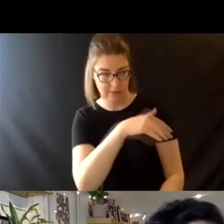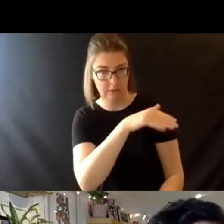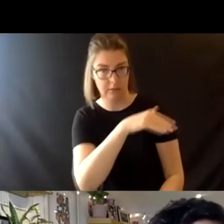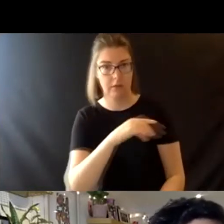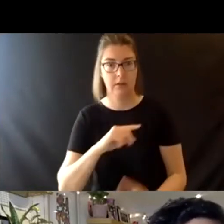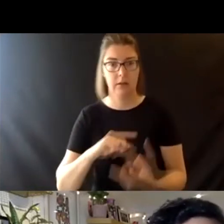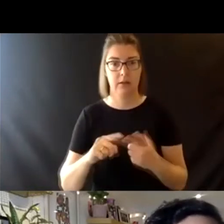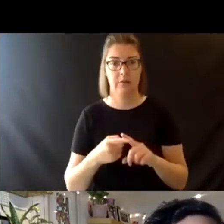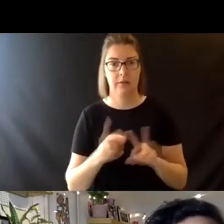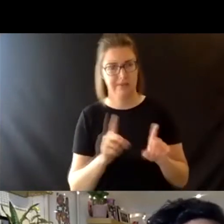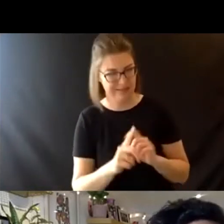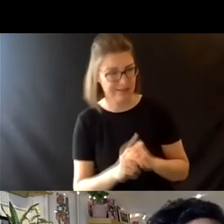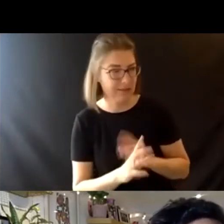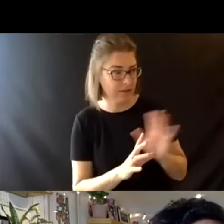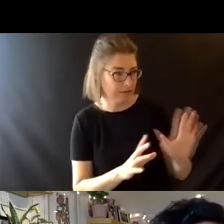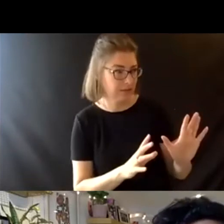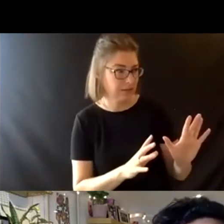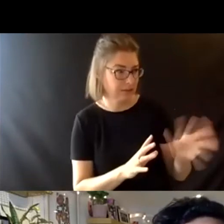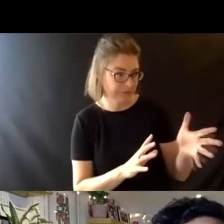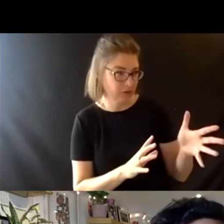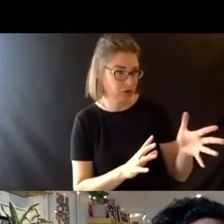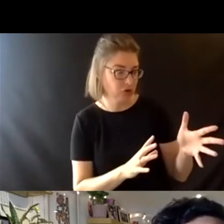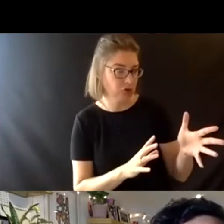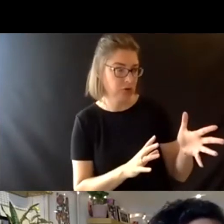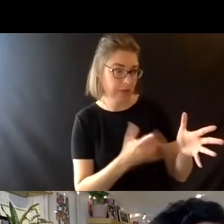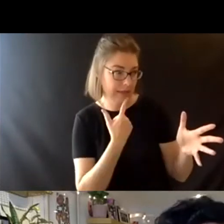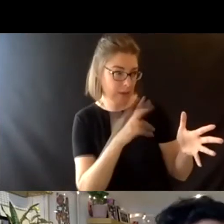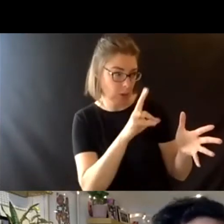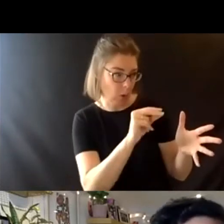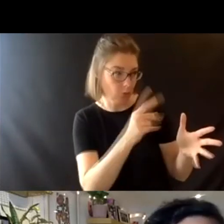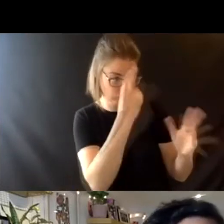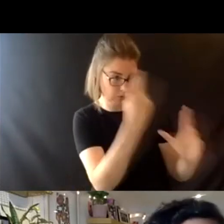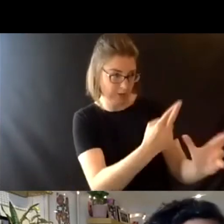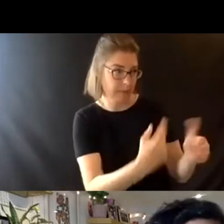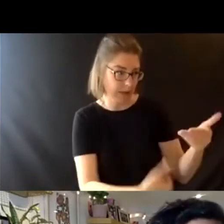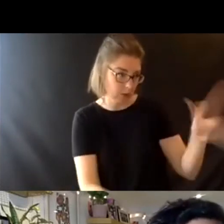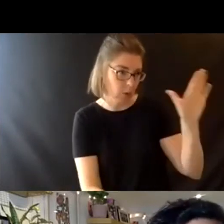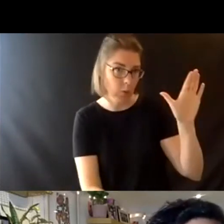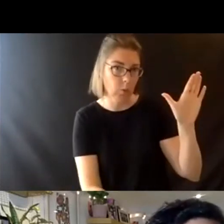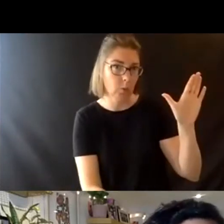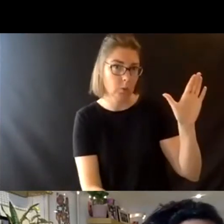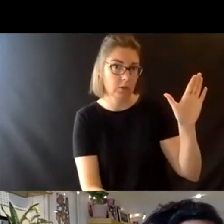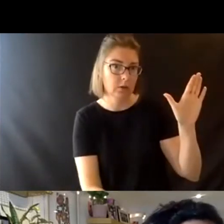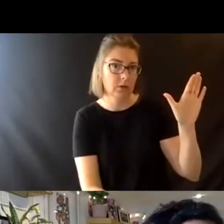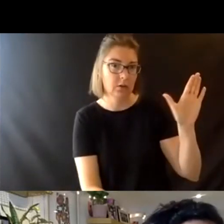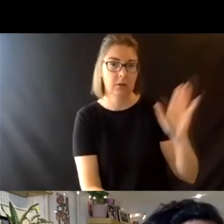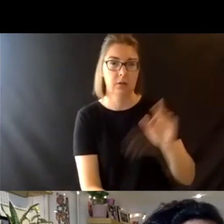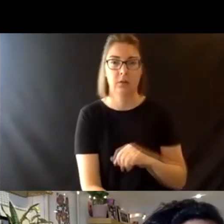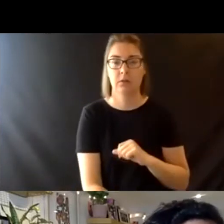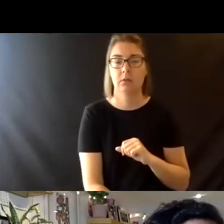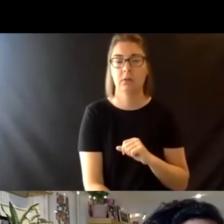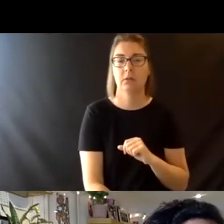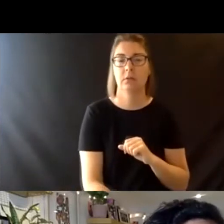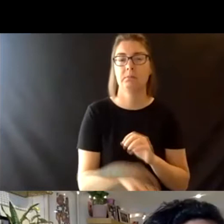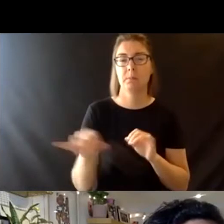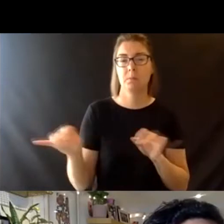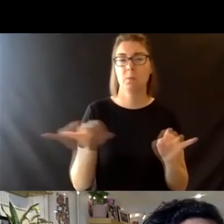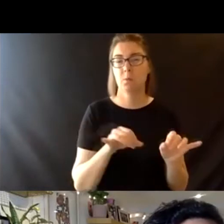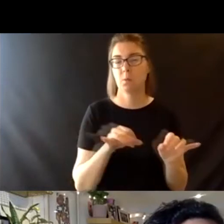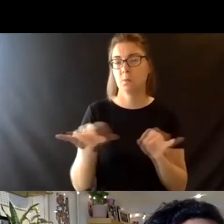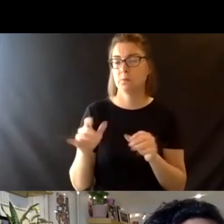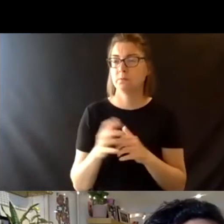has kind of chimed in and said, look, they said no, respect and go away. But at the same time, you know, folks